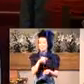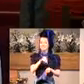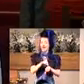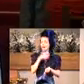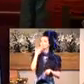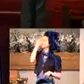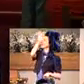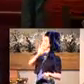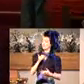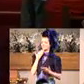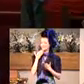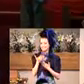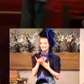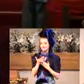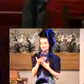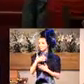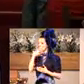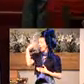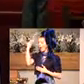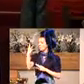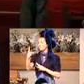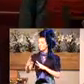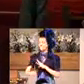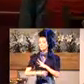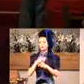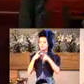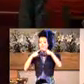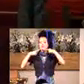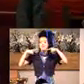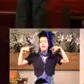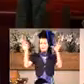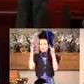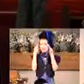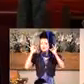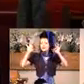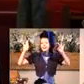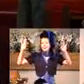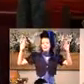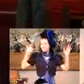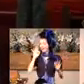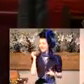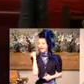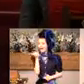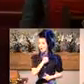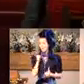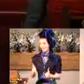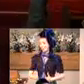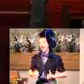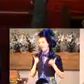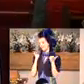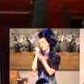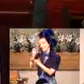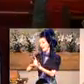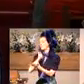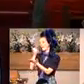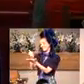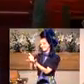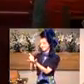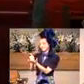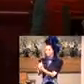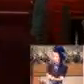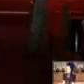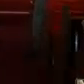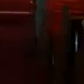God. Let's go out into the world now and proclaim the freedom of our lives. All right. Amen.